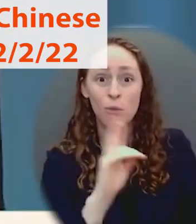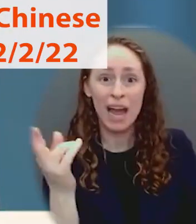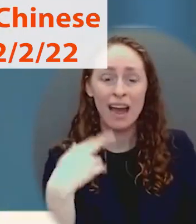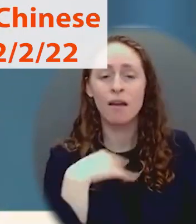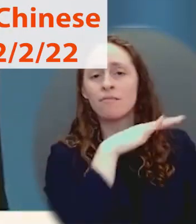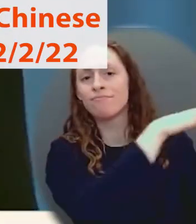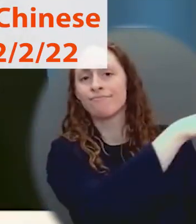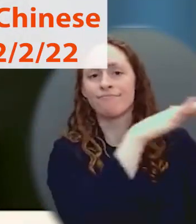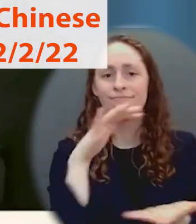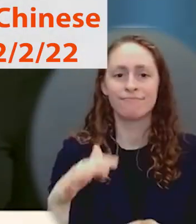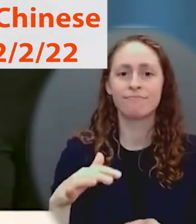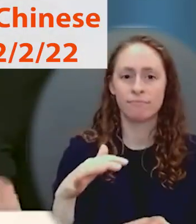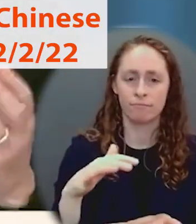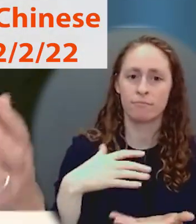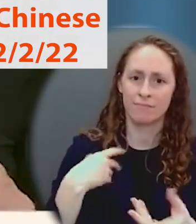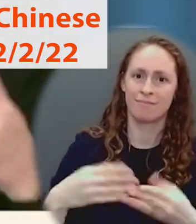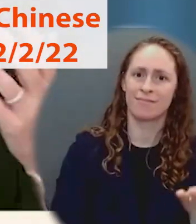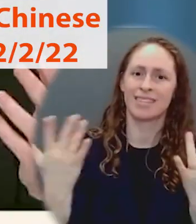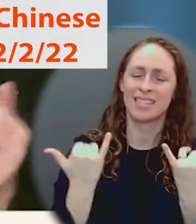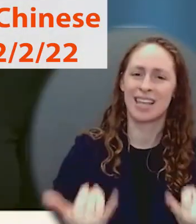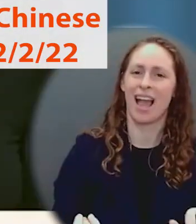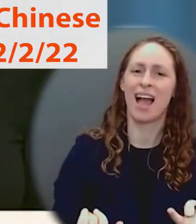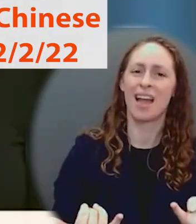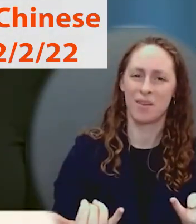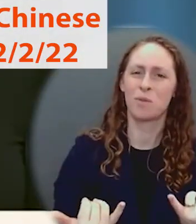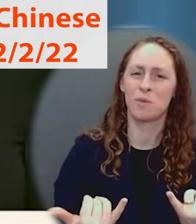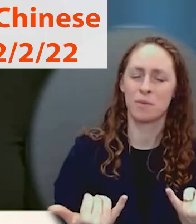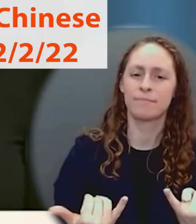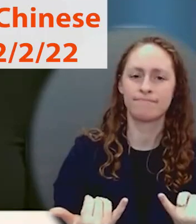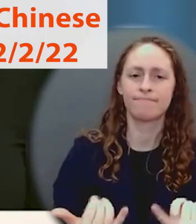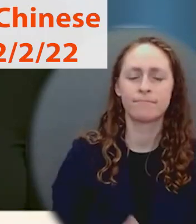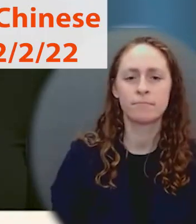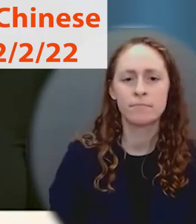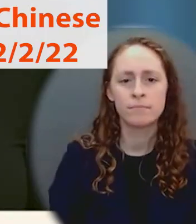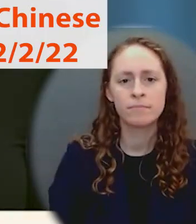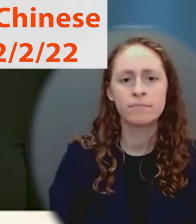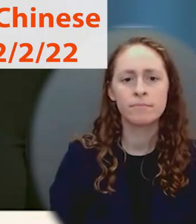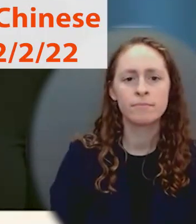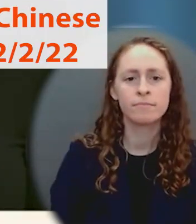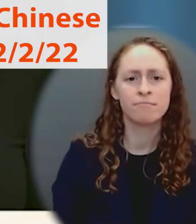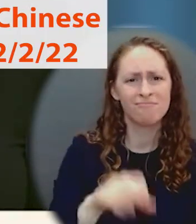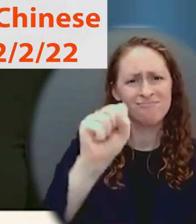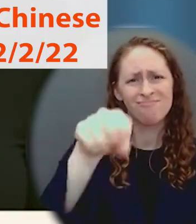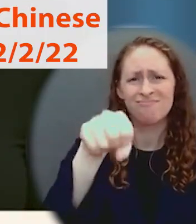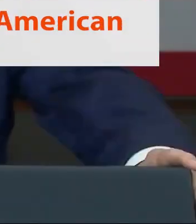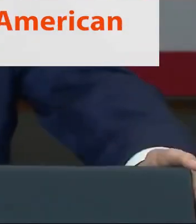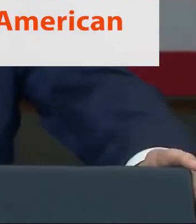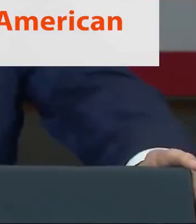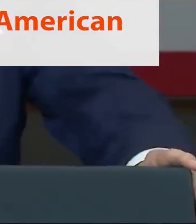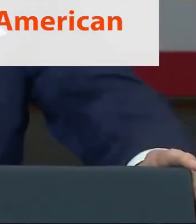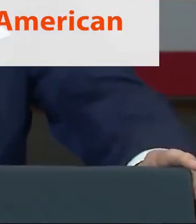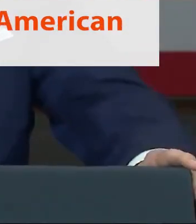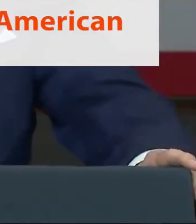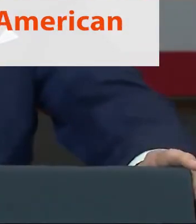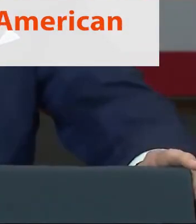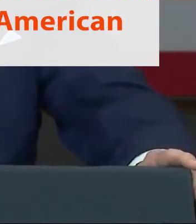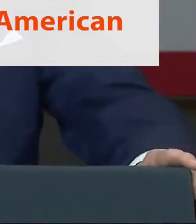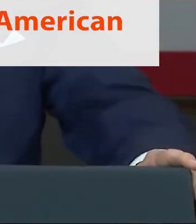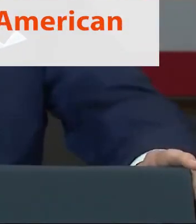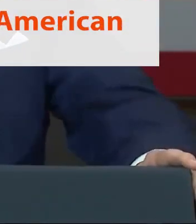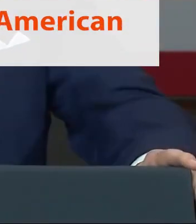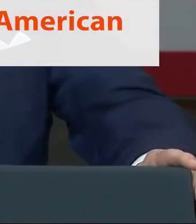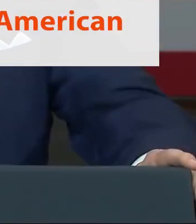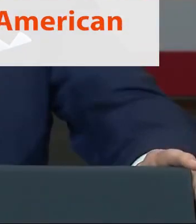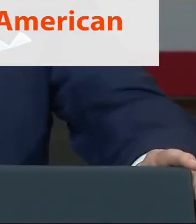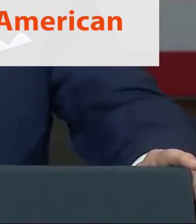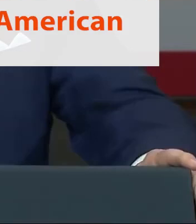doesn't change our commitment to increasing our U.S. manufacturing to ensure that we will be able to meet that demand. Buy America. As President of the